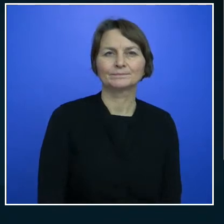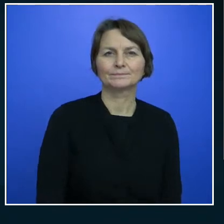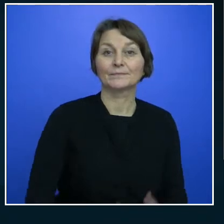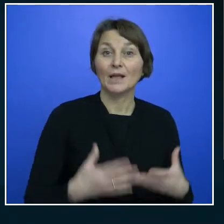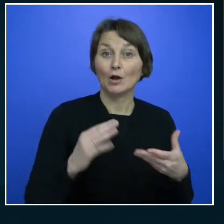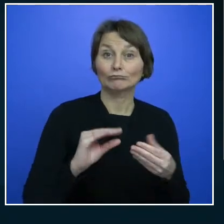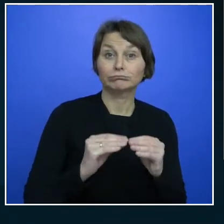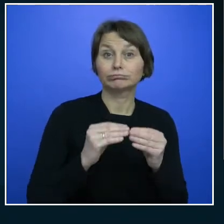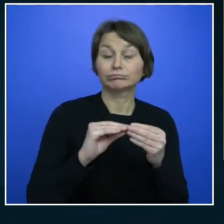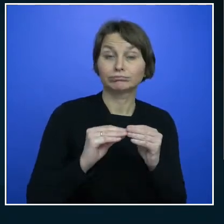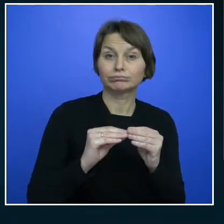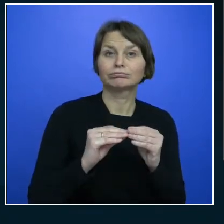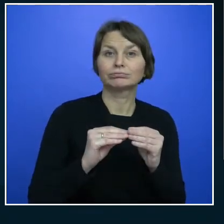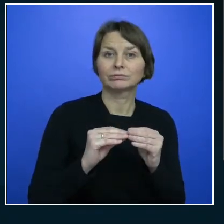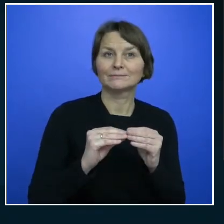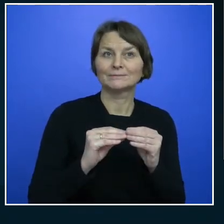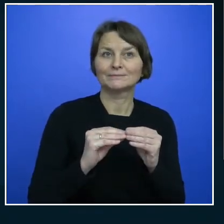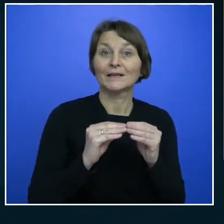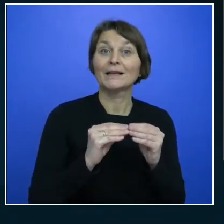and I will say approve